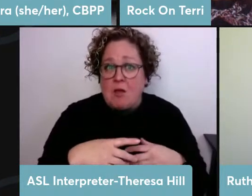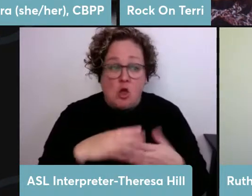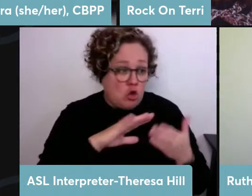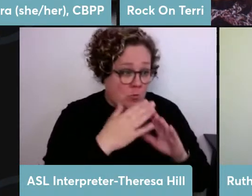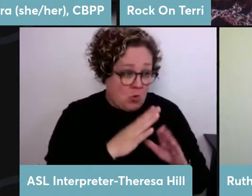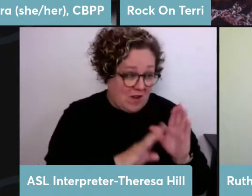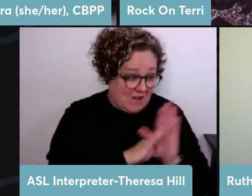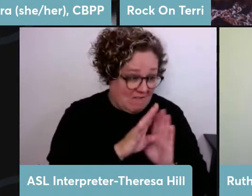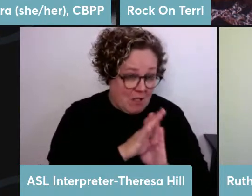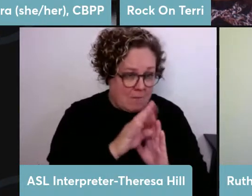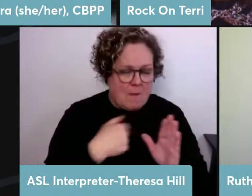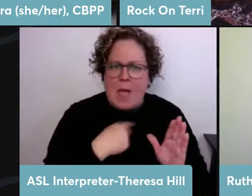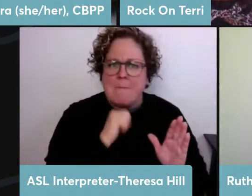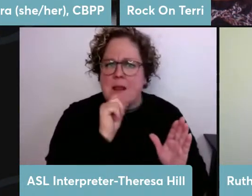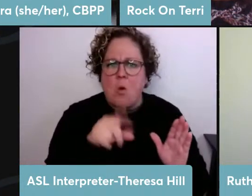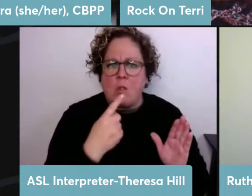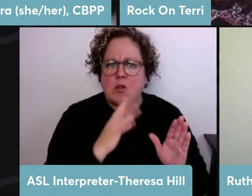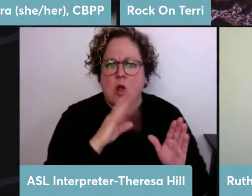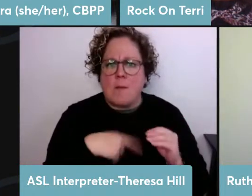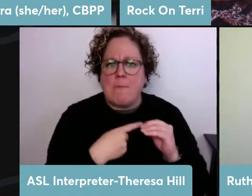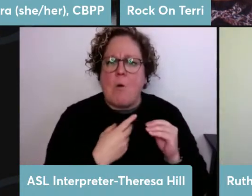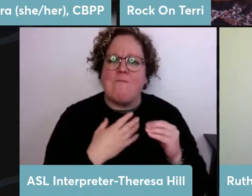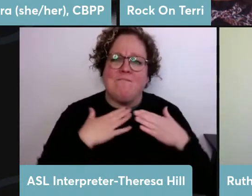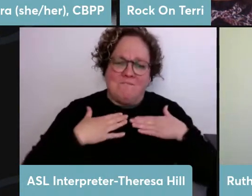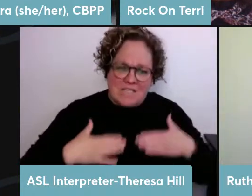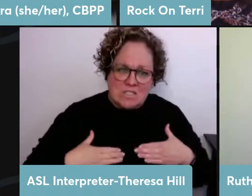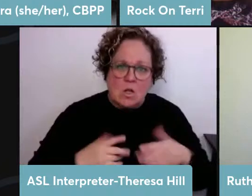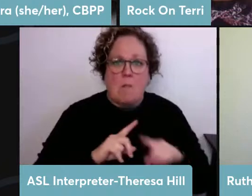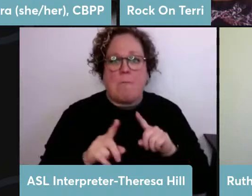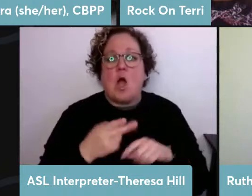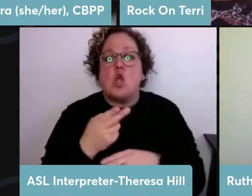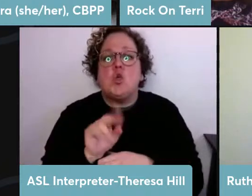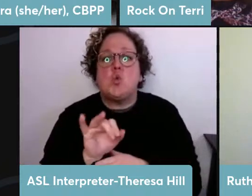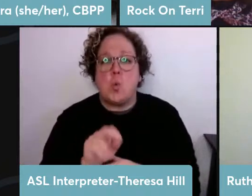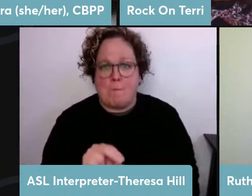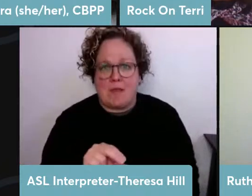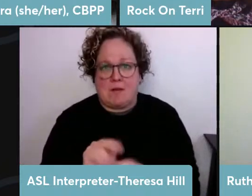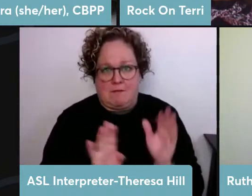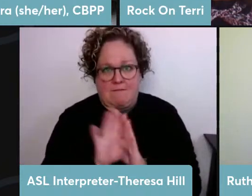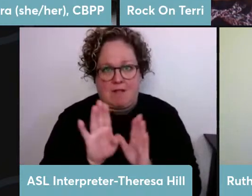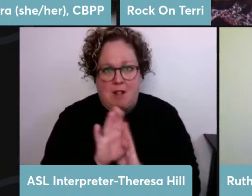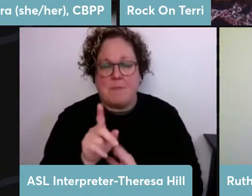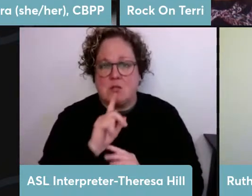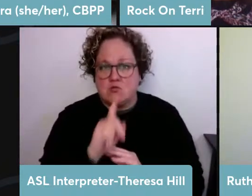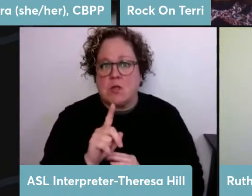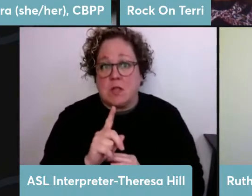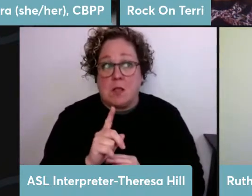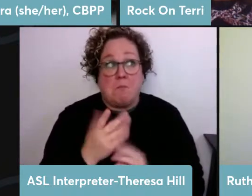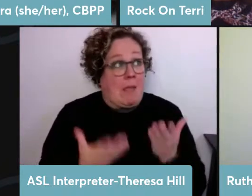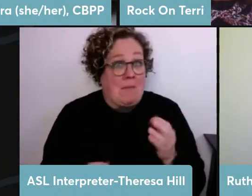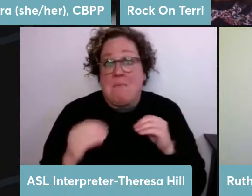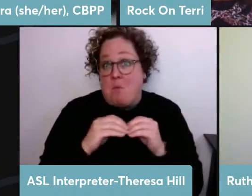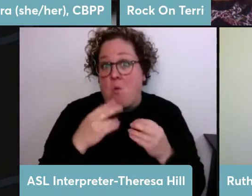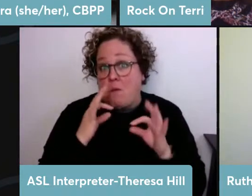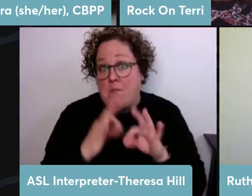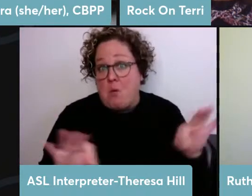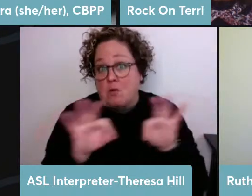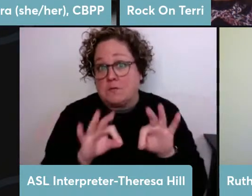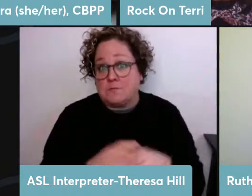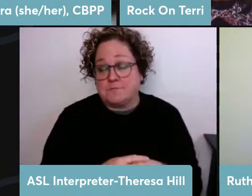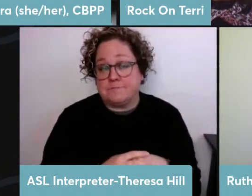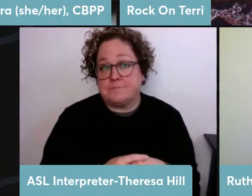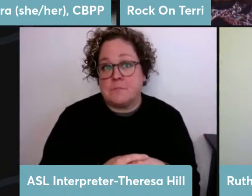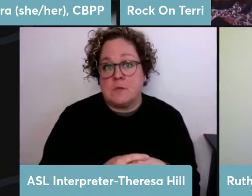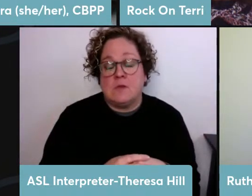the physical development, but really the human development is as important or maybe more important. A lot of